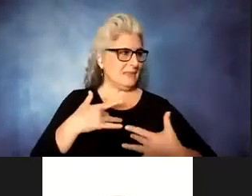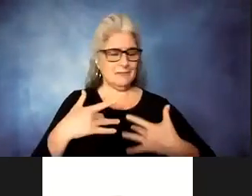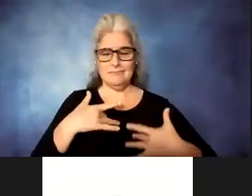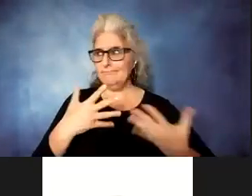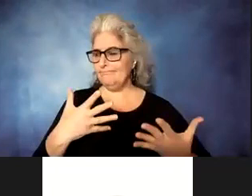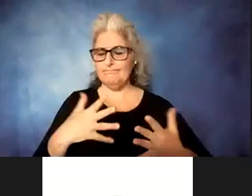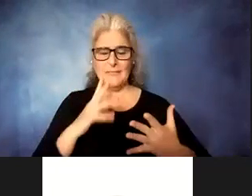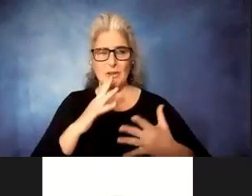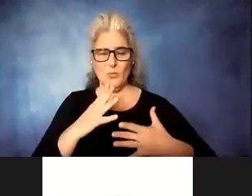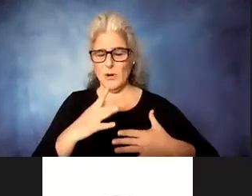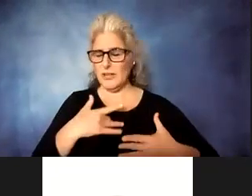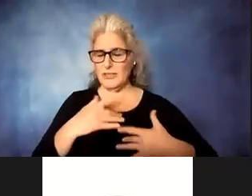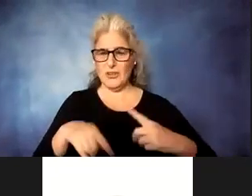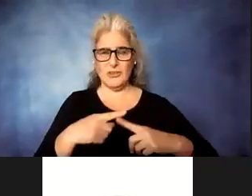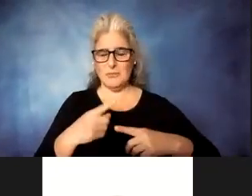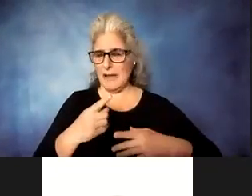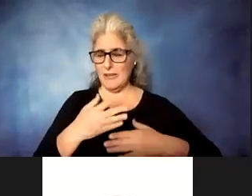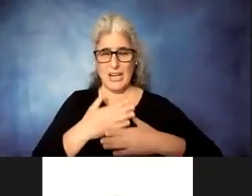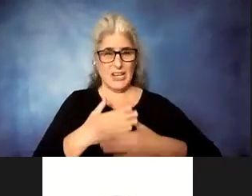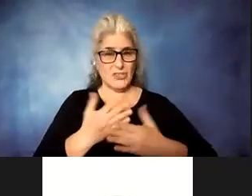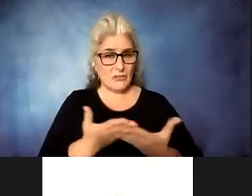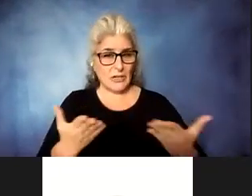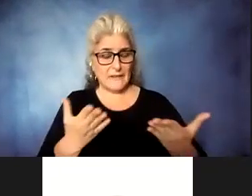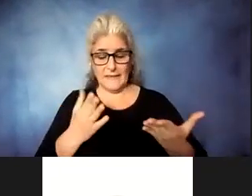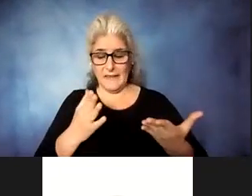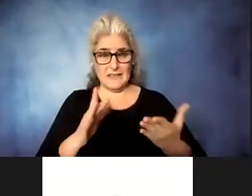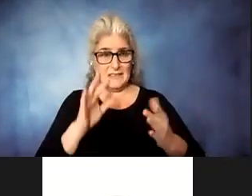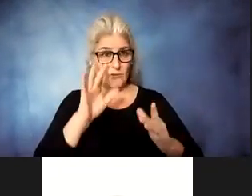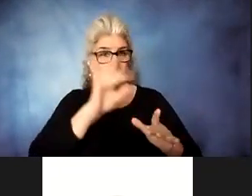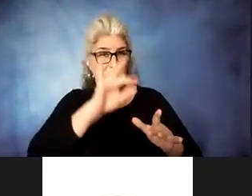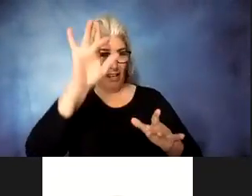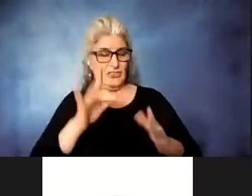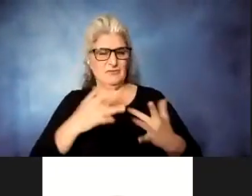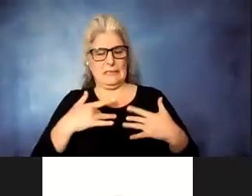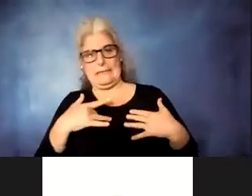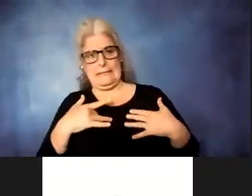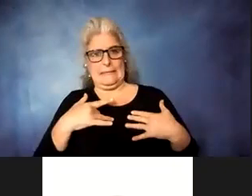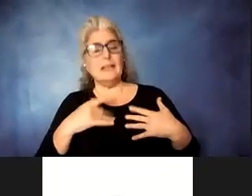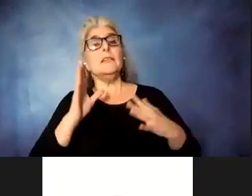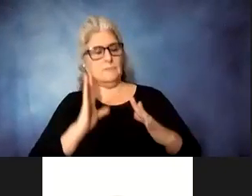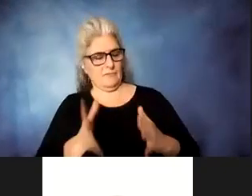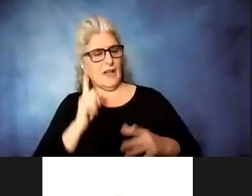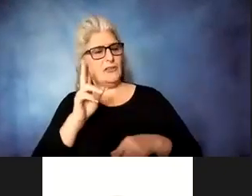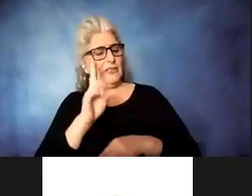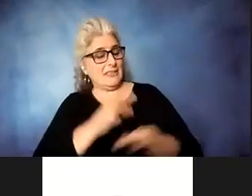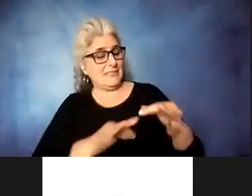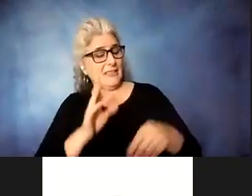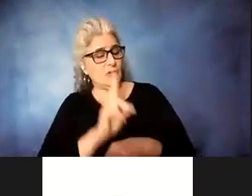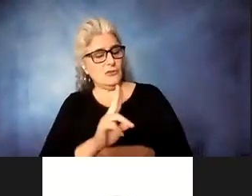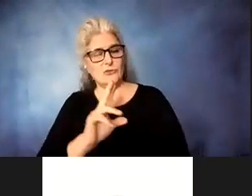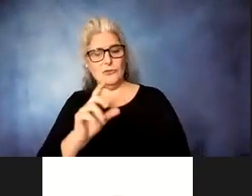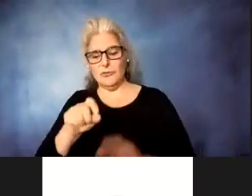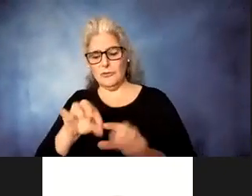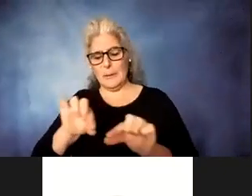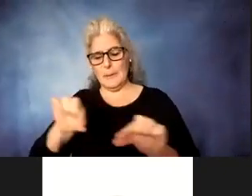sharing touch, high touch locations. And so the stylus is preferred. You're able